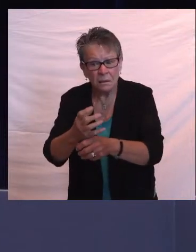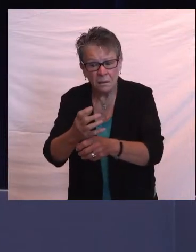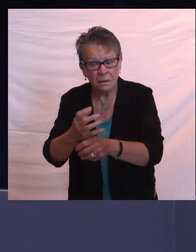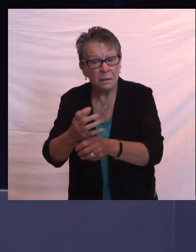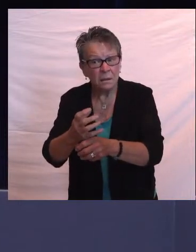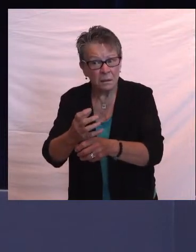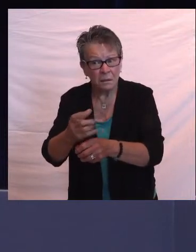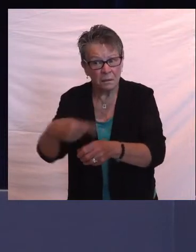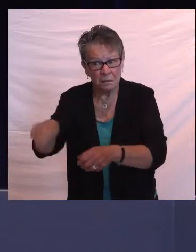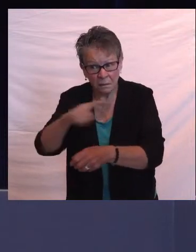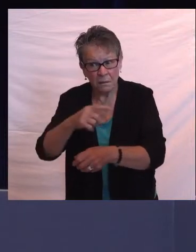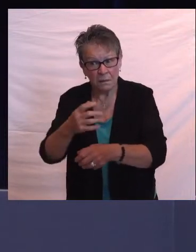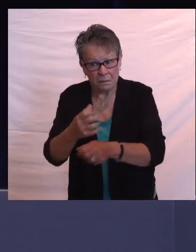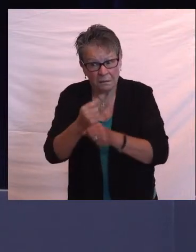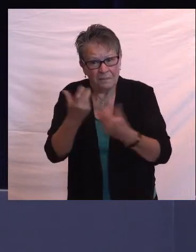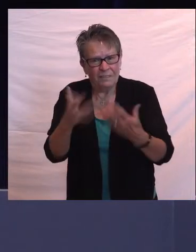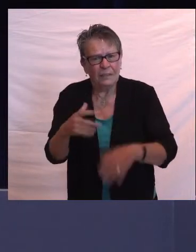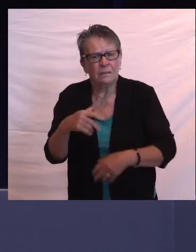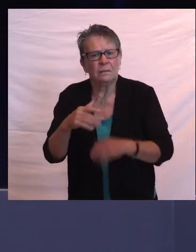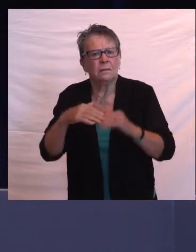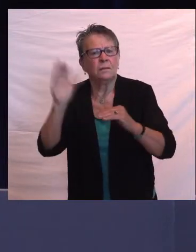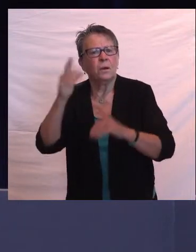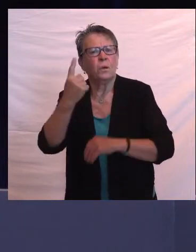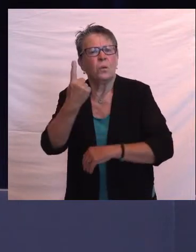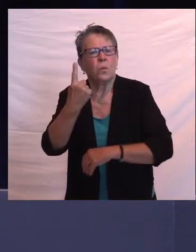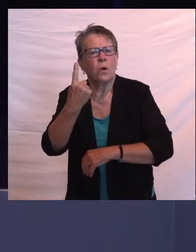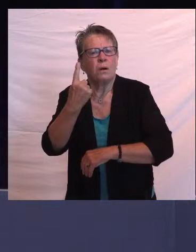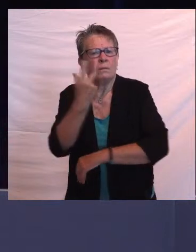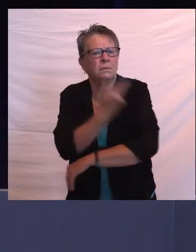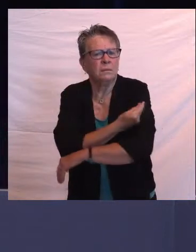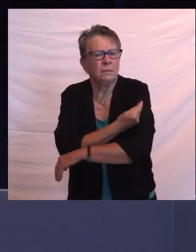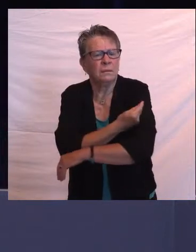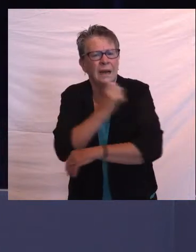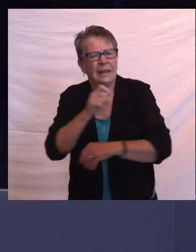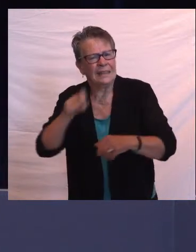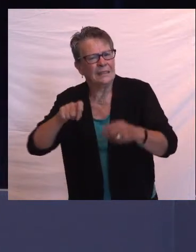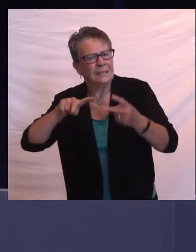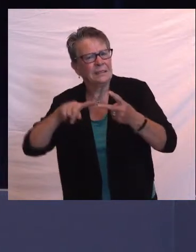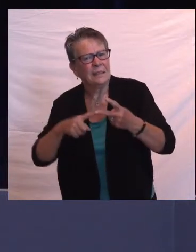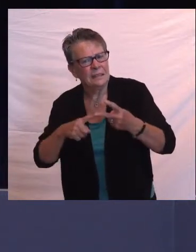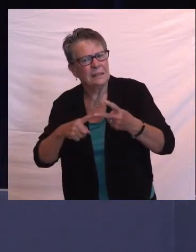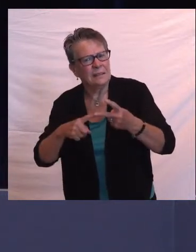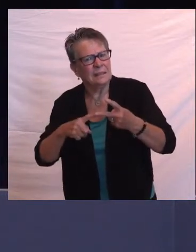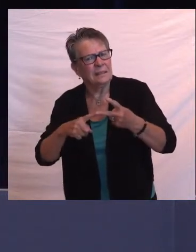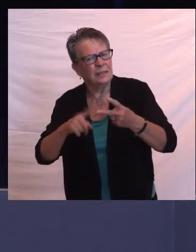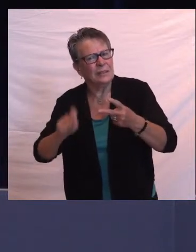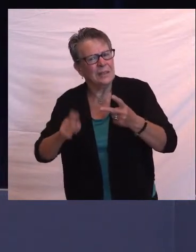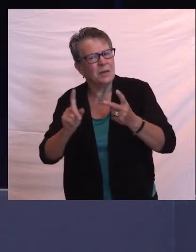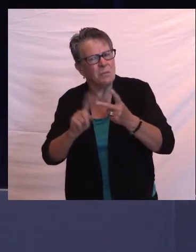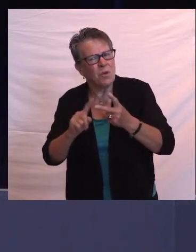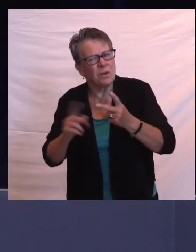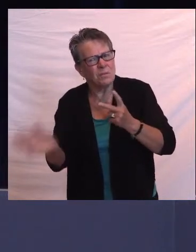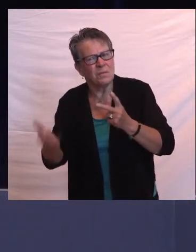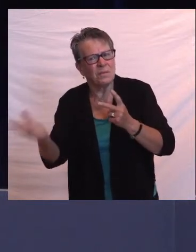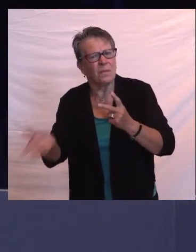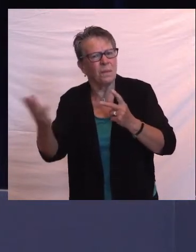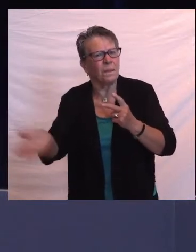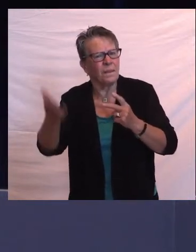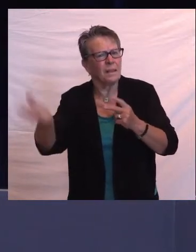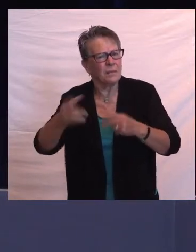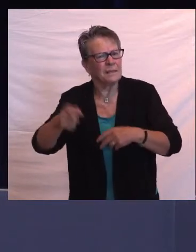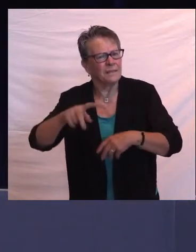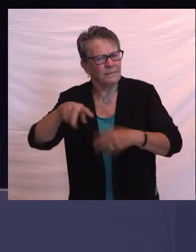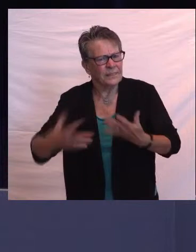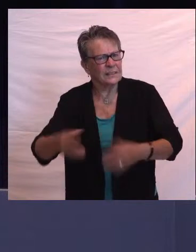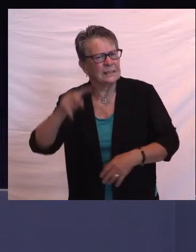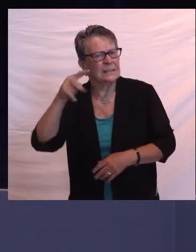increase. Currently, there are 23 in-school transmission outbreaks with a total of 102 cases. Today, there are